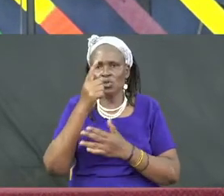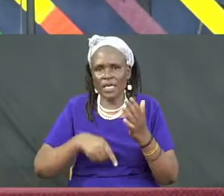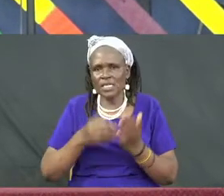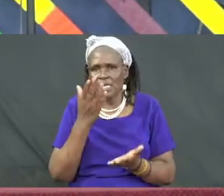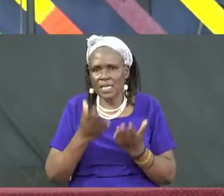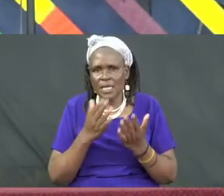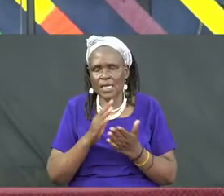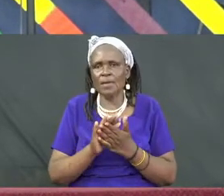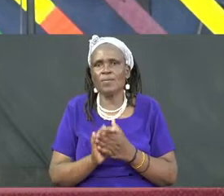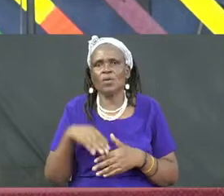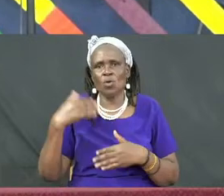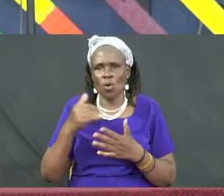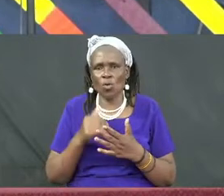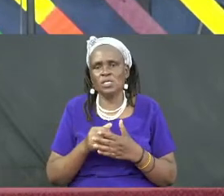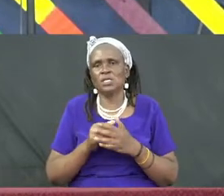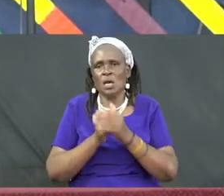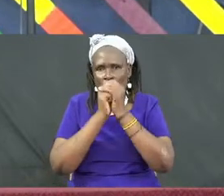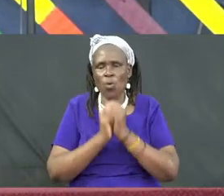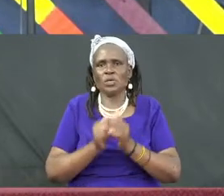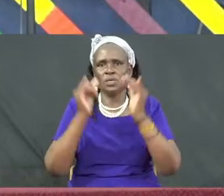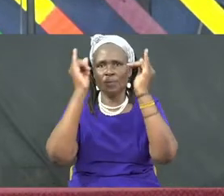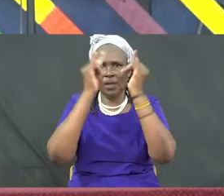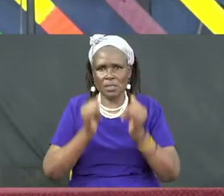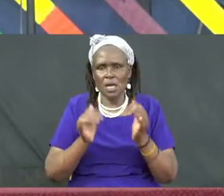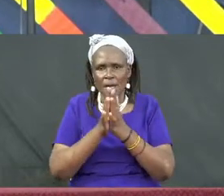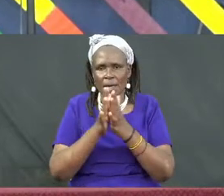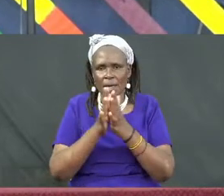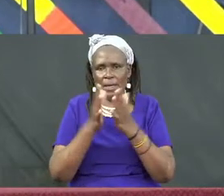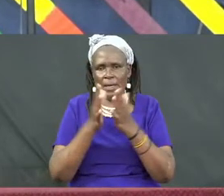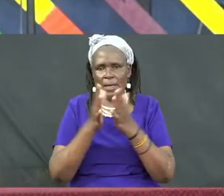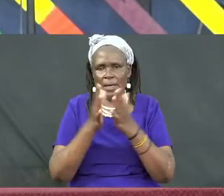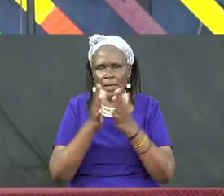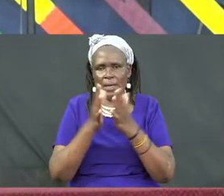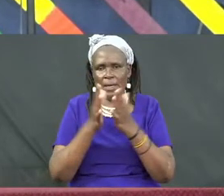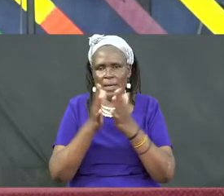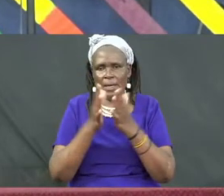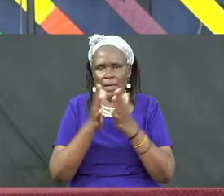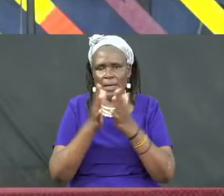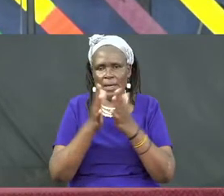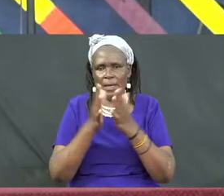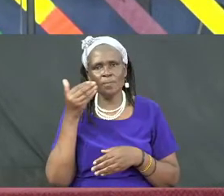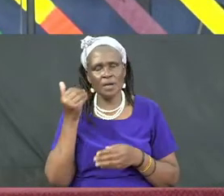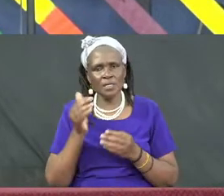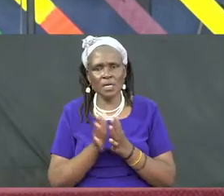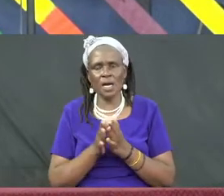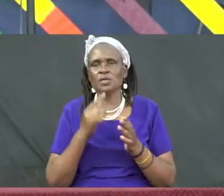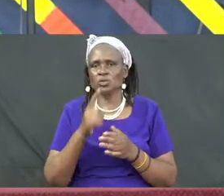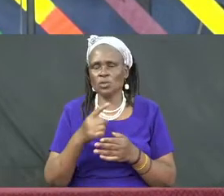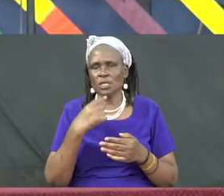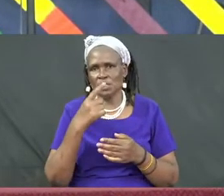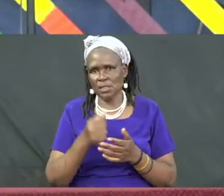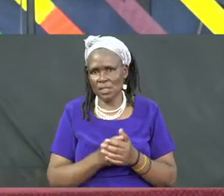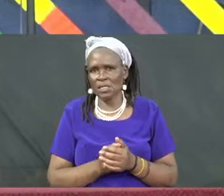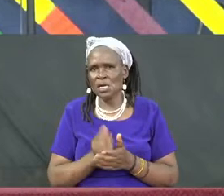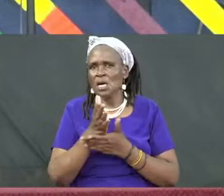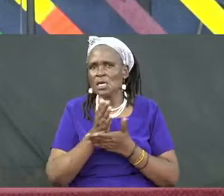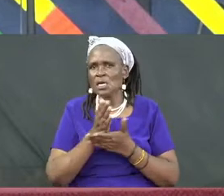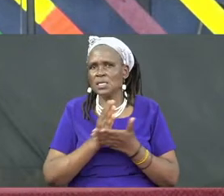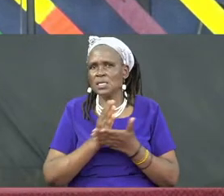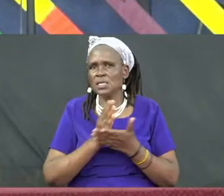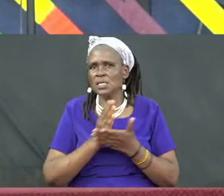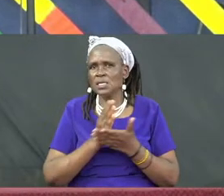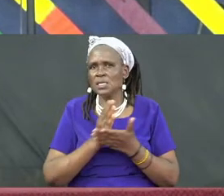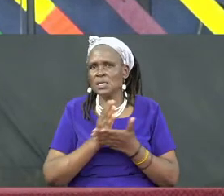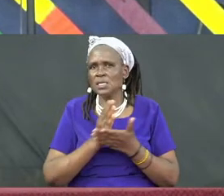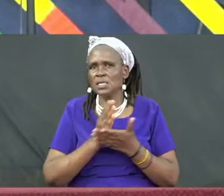food offered to idols and practice sexual immorality. As they say, so also you have some there who hold to the